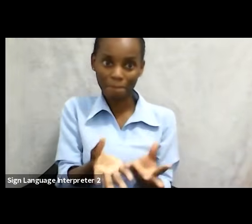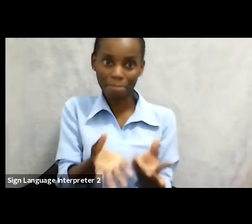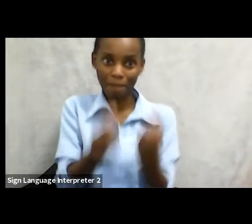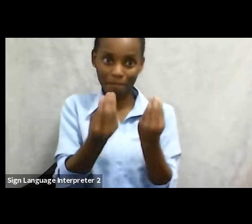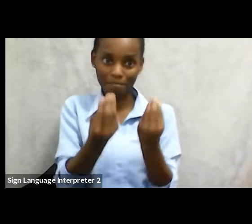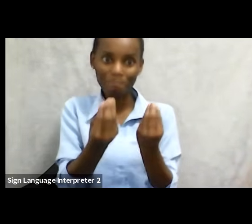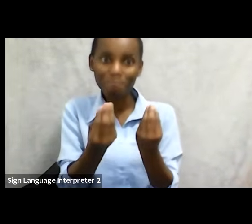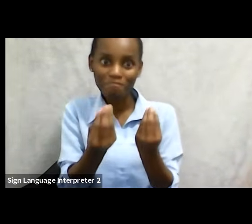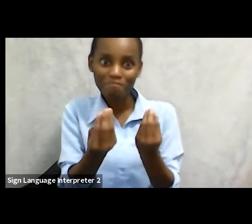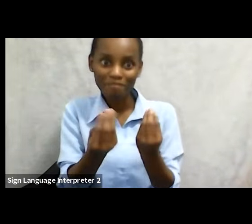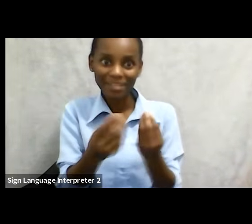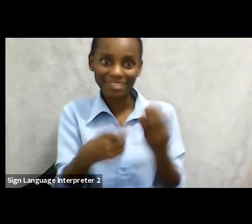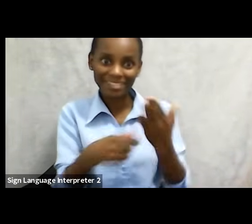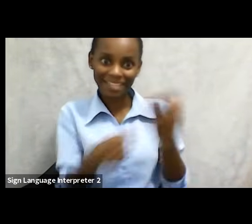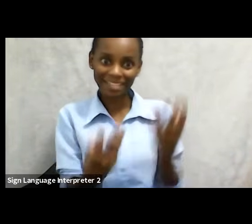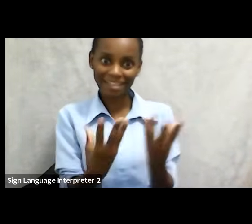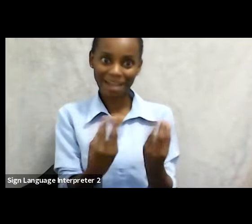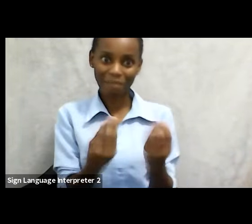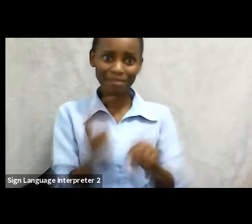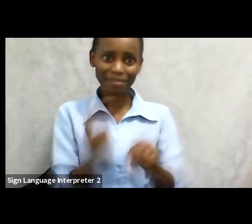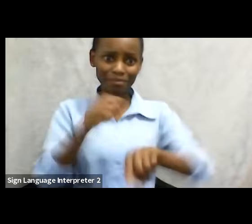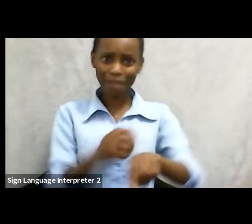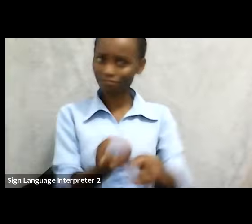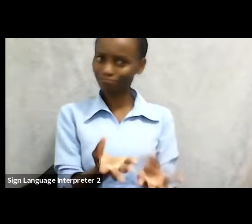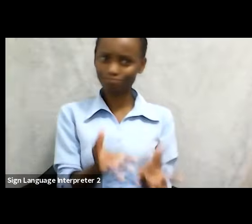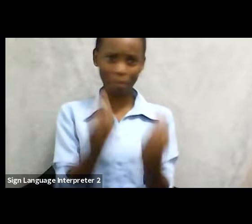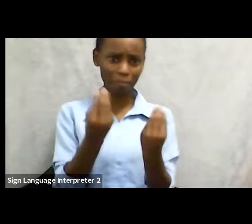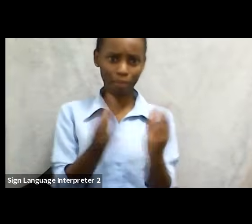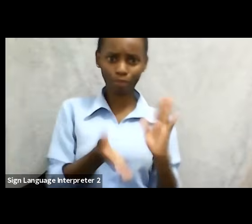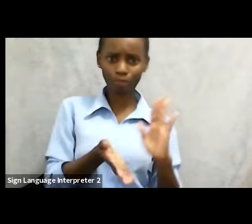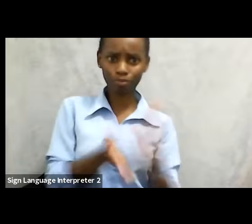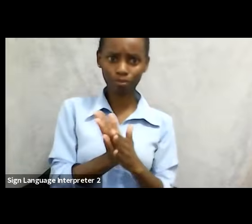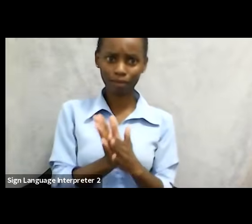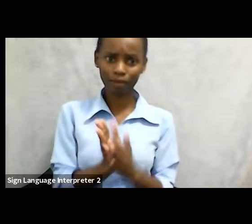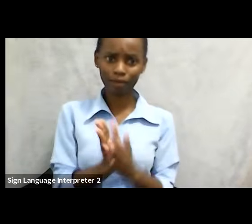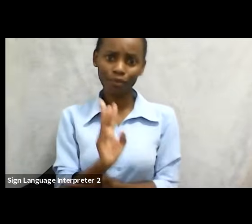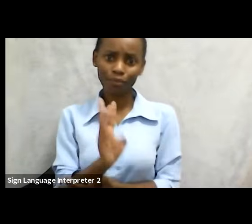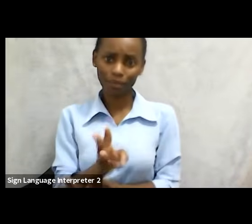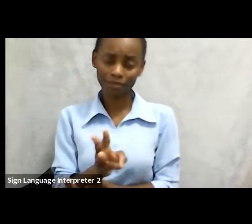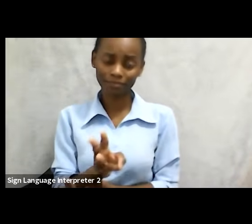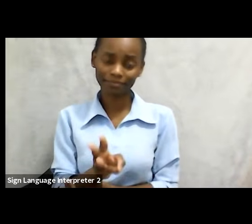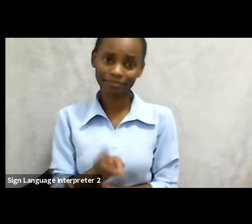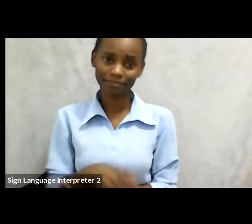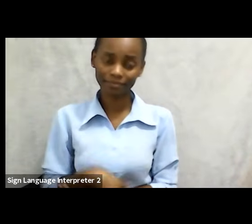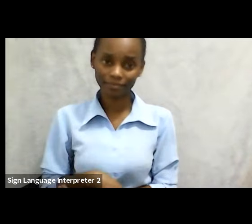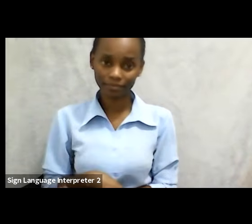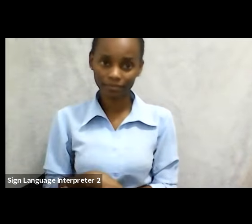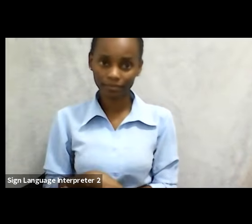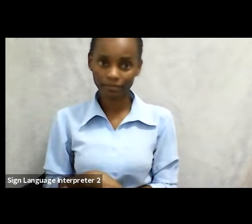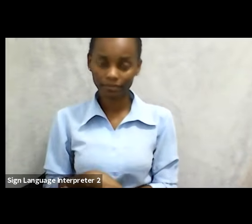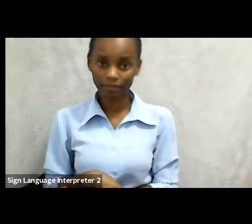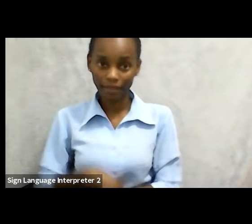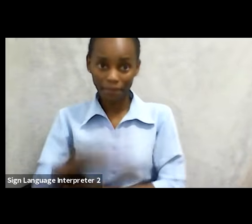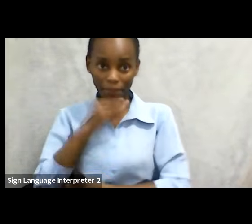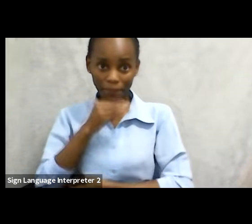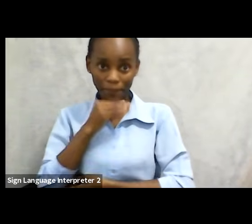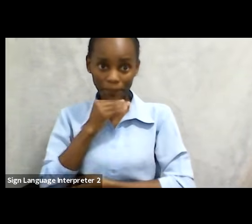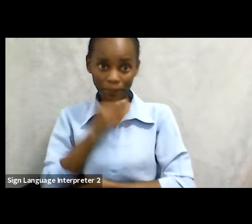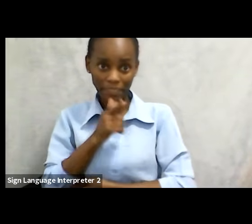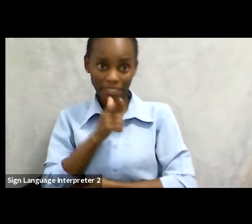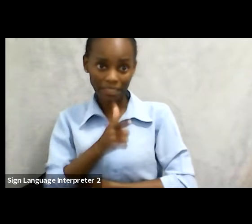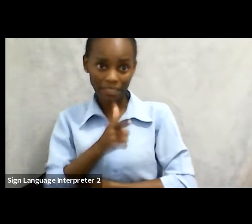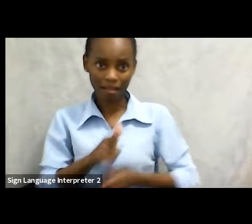time. But I can even tell you that you can even get it on a letter, on a